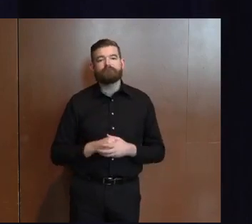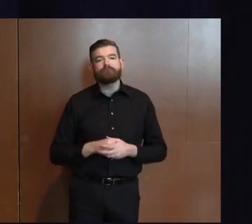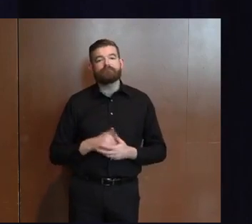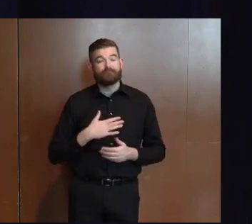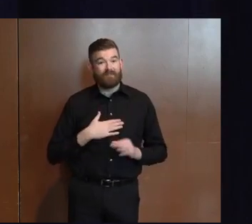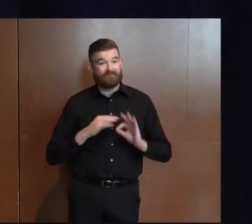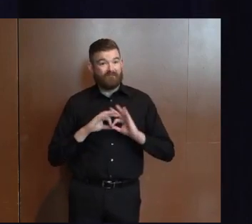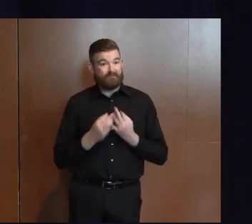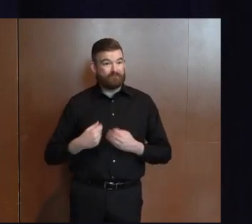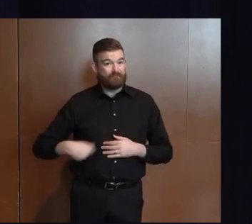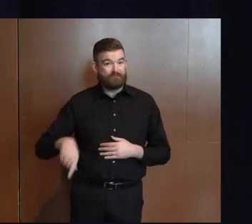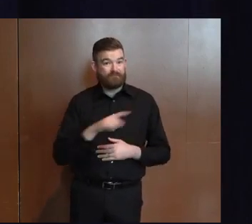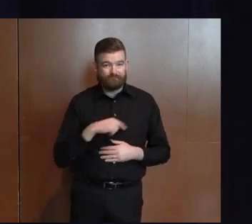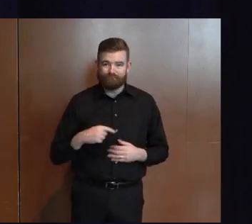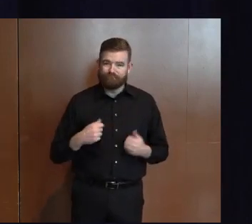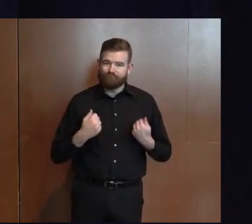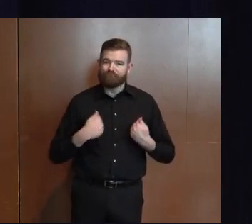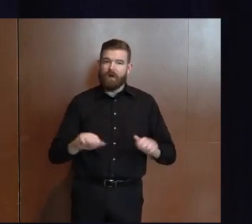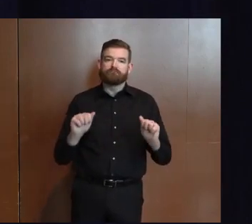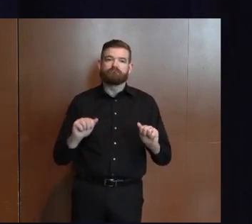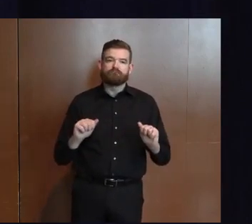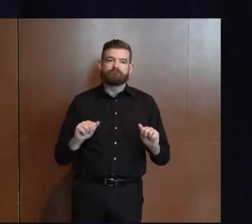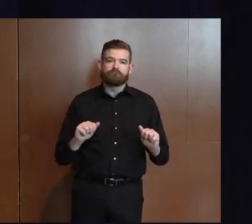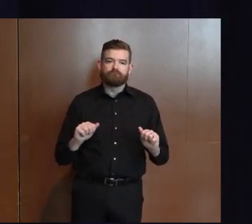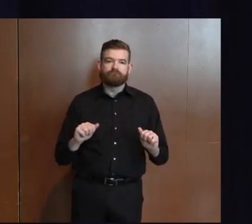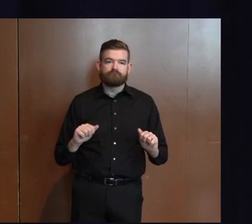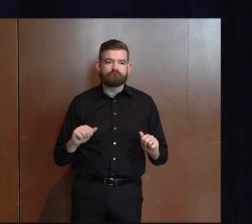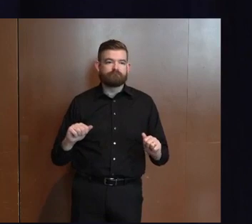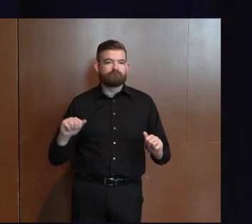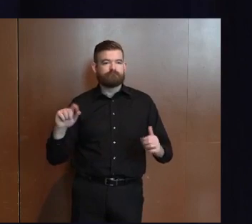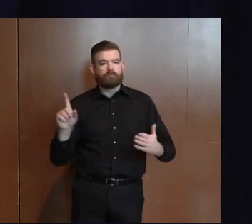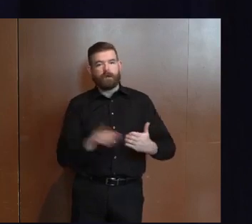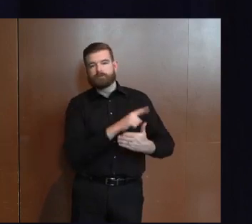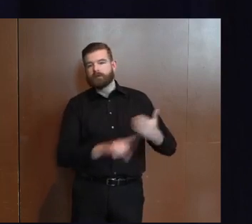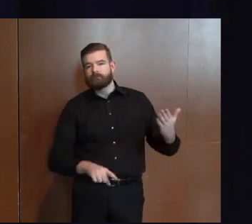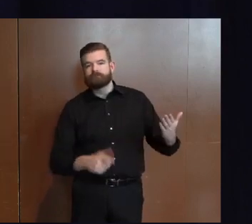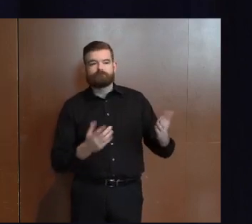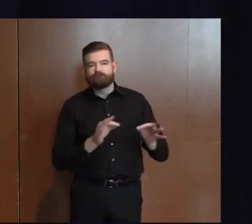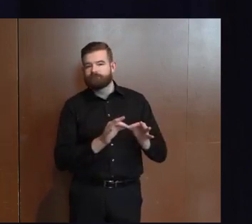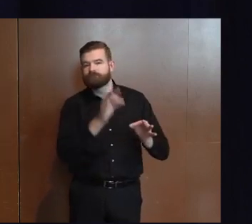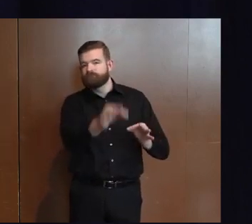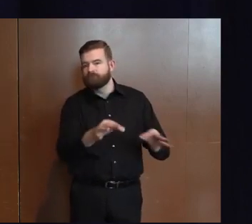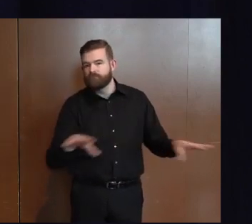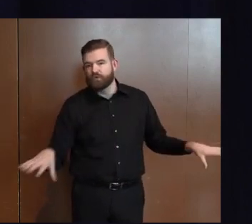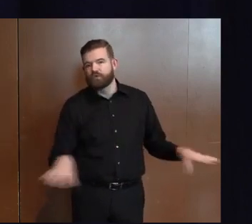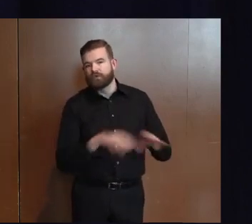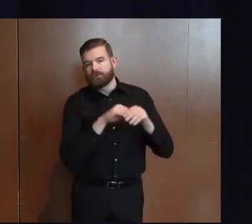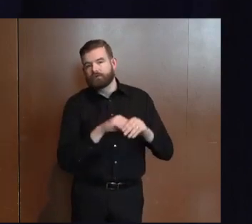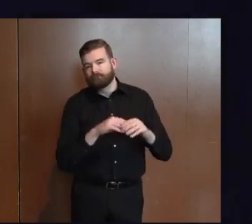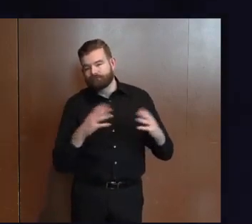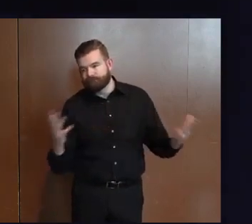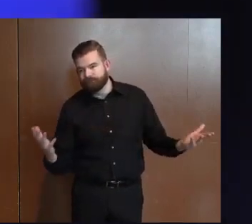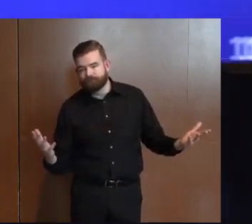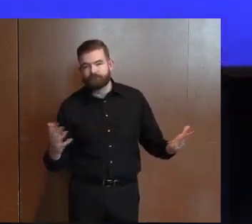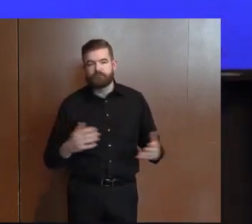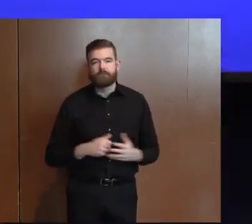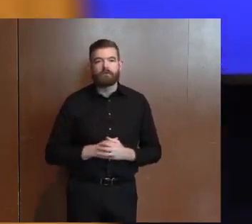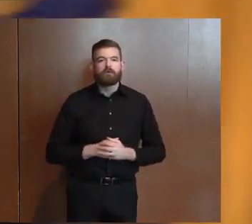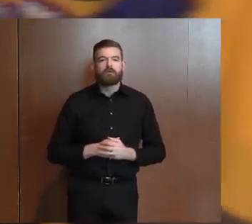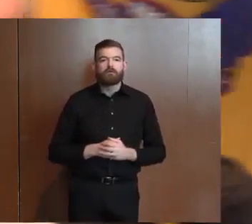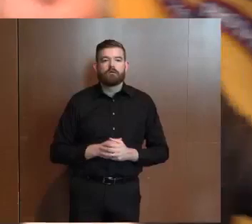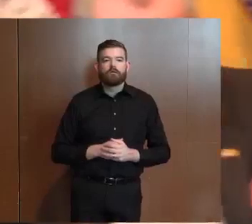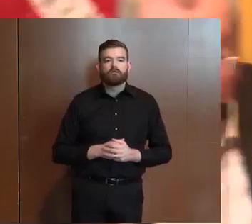can, even down to the Callahan family, to make sure that we do our part in stopping the spread. Thank you, Governor. Thank you, Pat, and